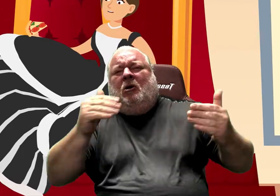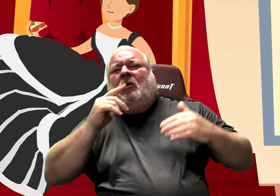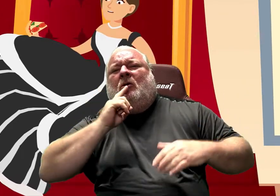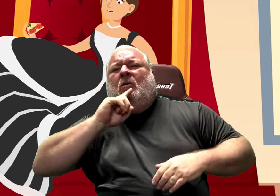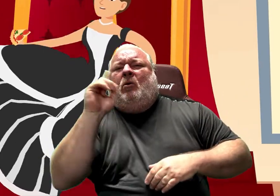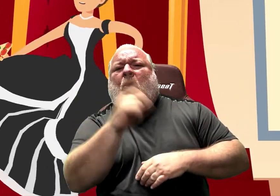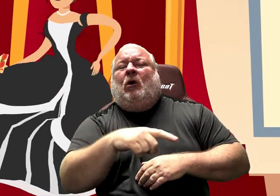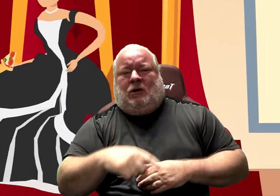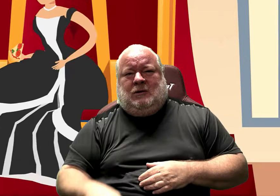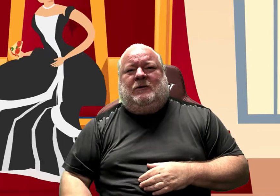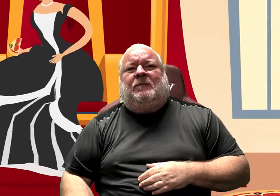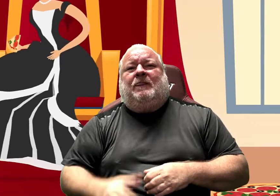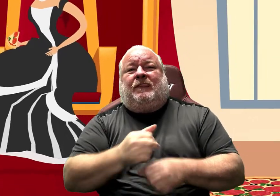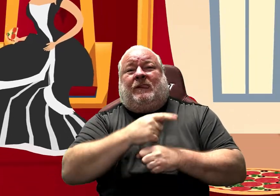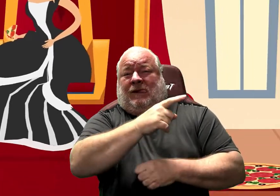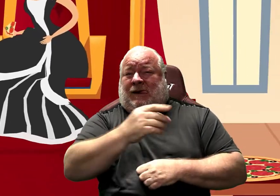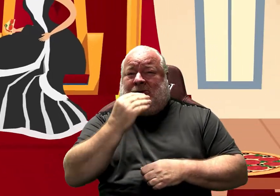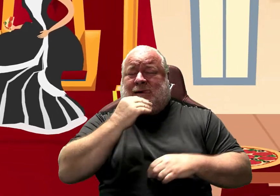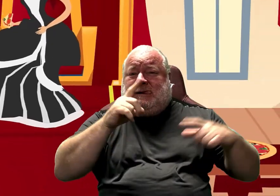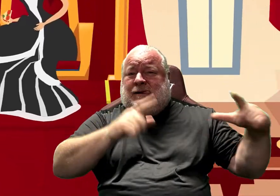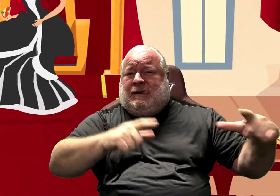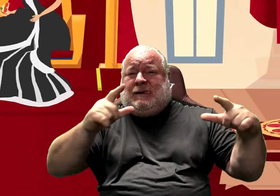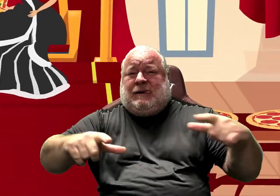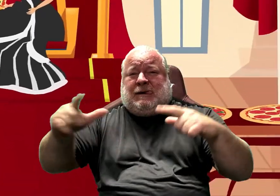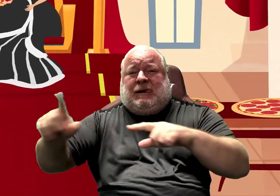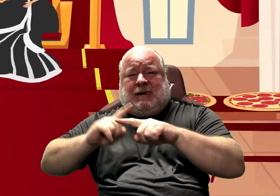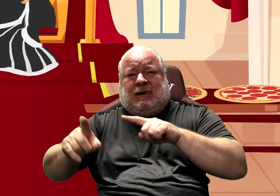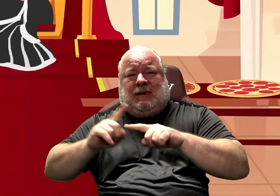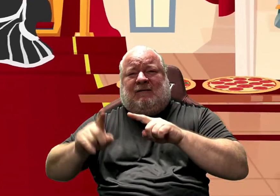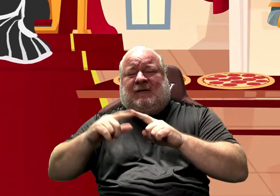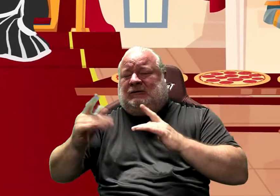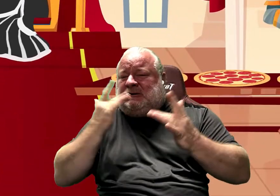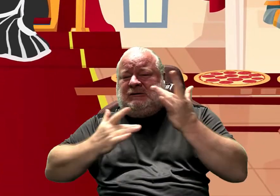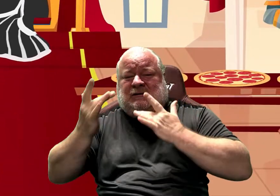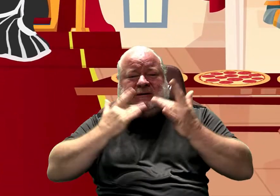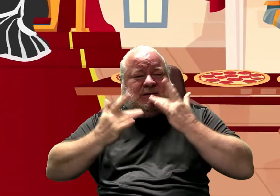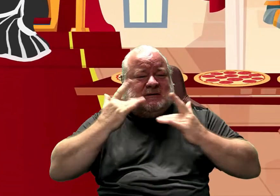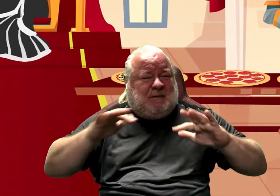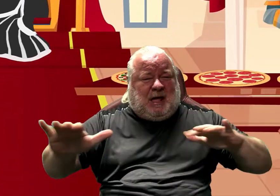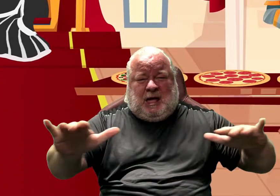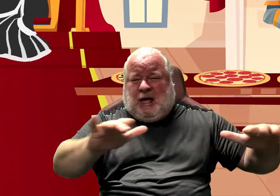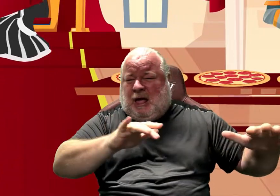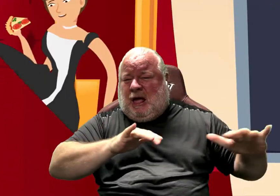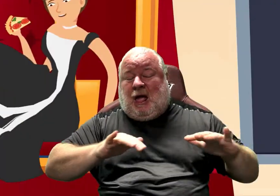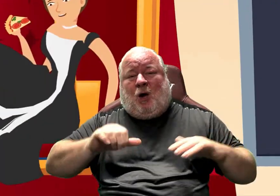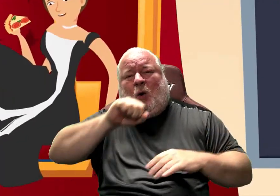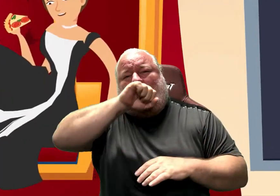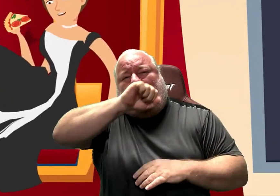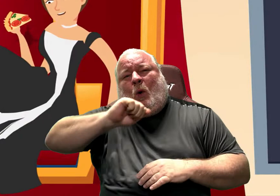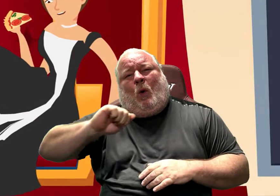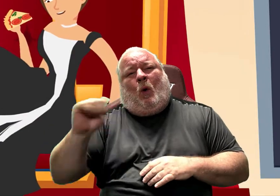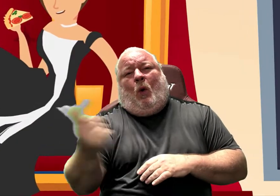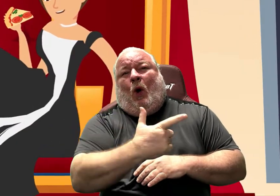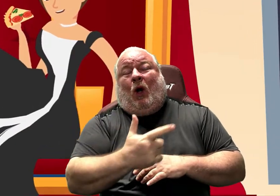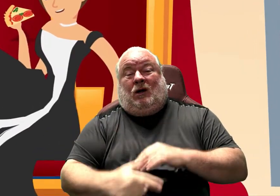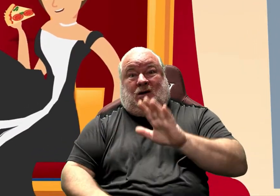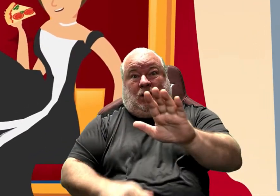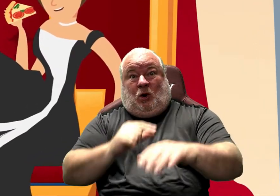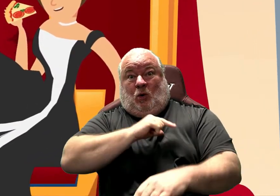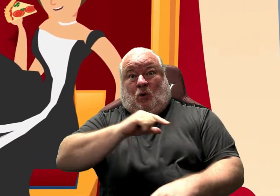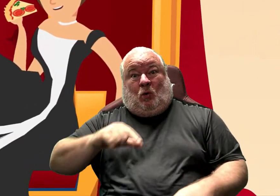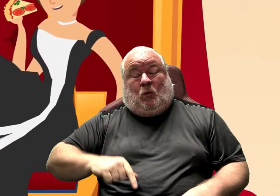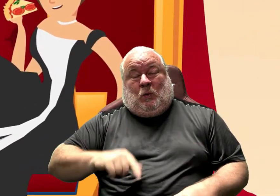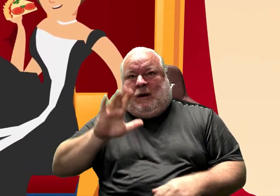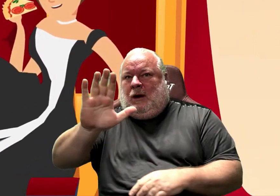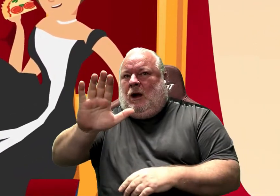meal. They apparently ate several different pies and loved them all. The queen especially